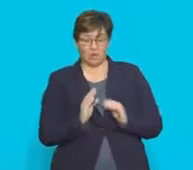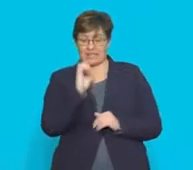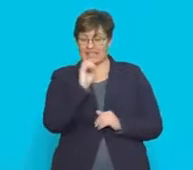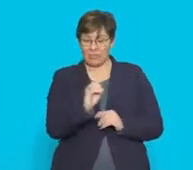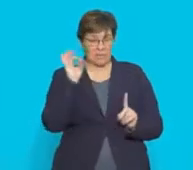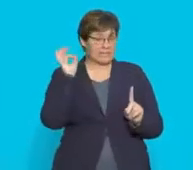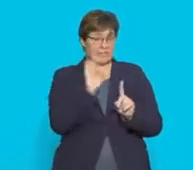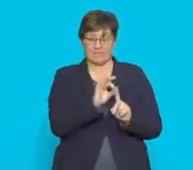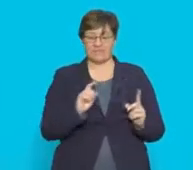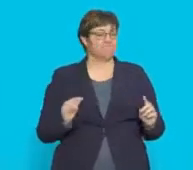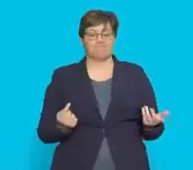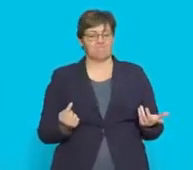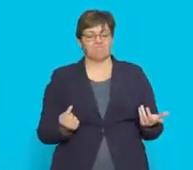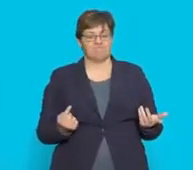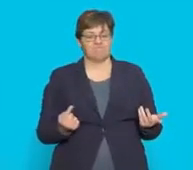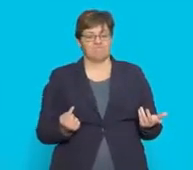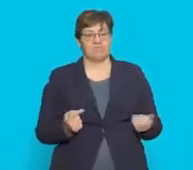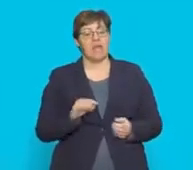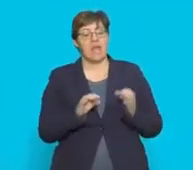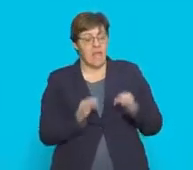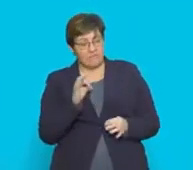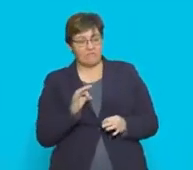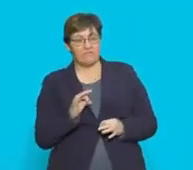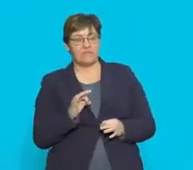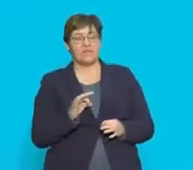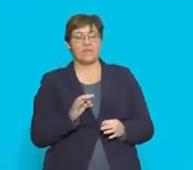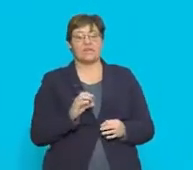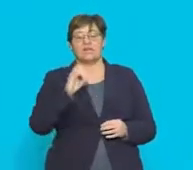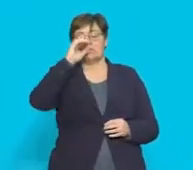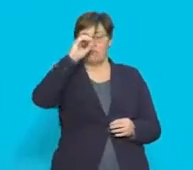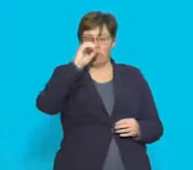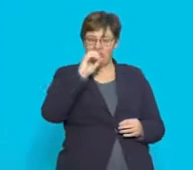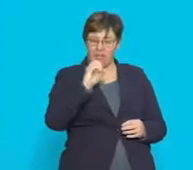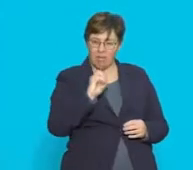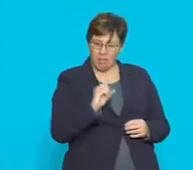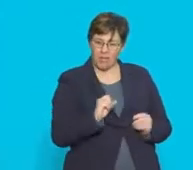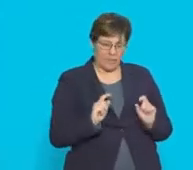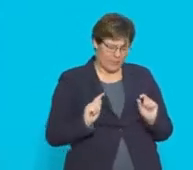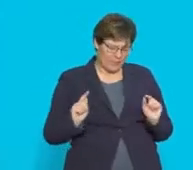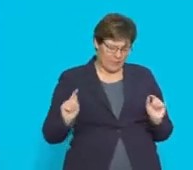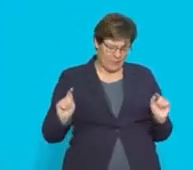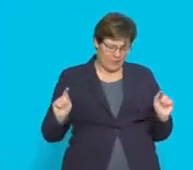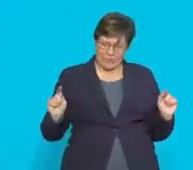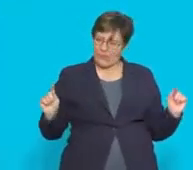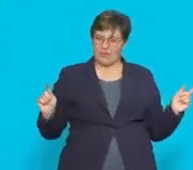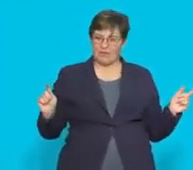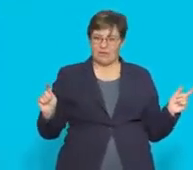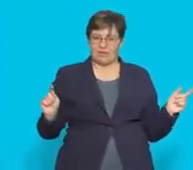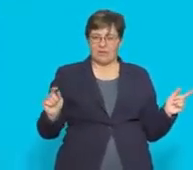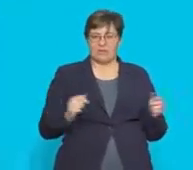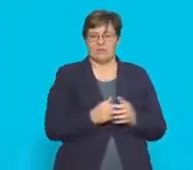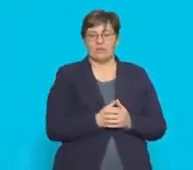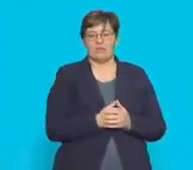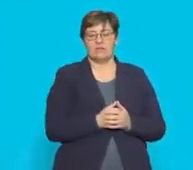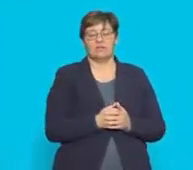will approach a specific number if we are dividing by a smaller and a smaller number each